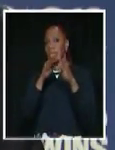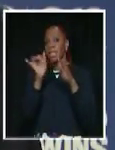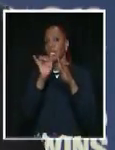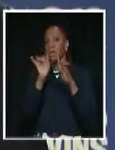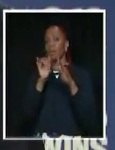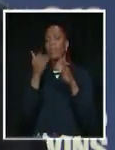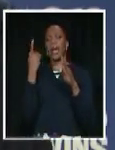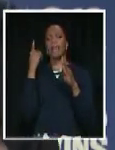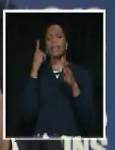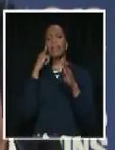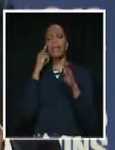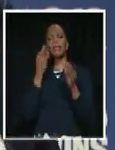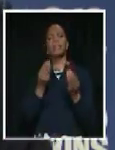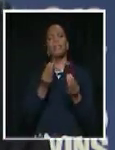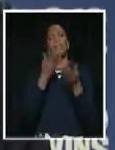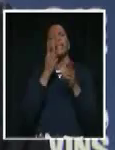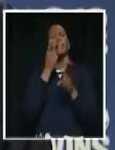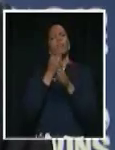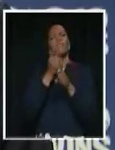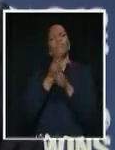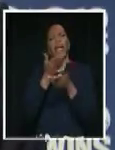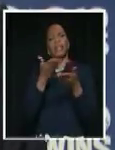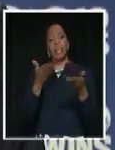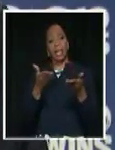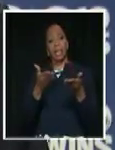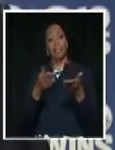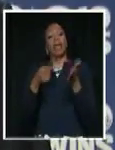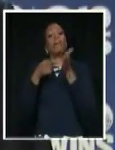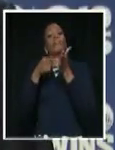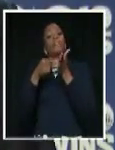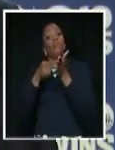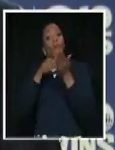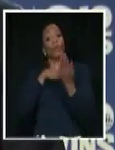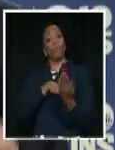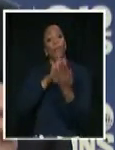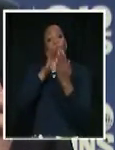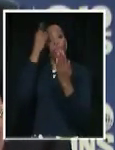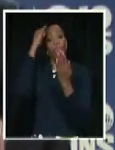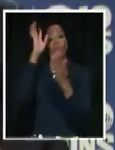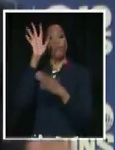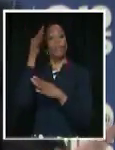I think this is a lot of the right things. It's the affordable approach, especially with the federal aid we